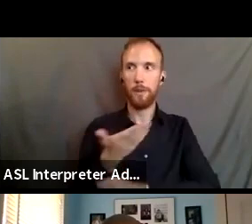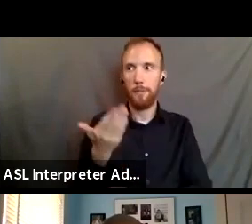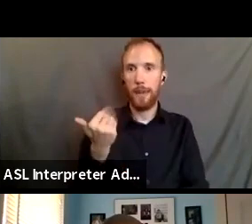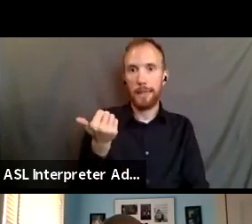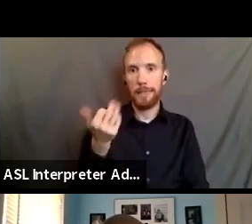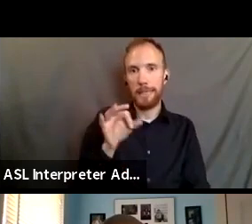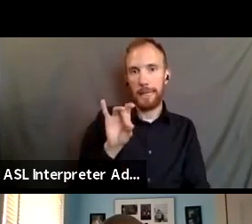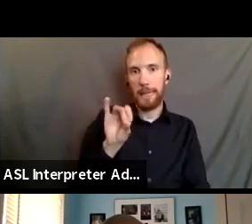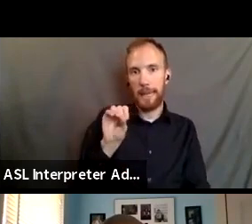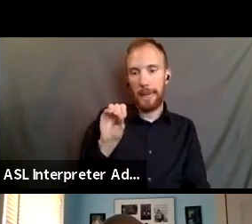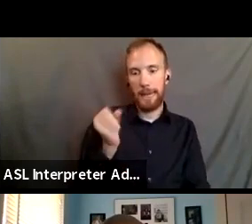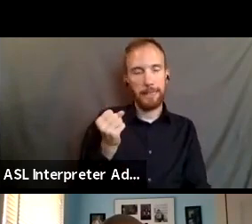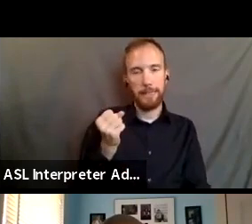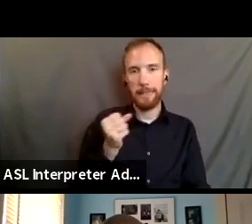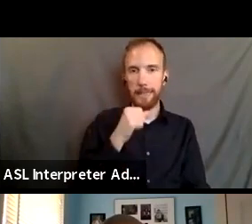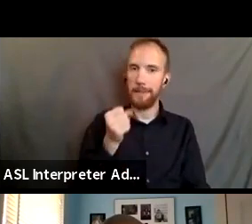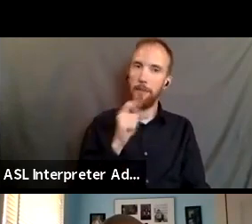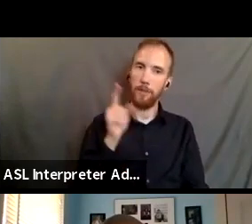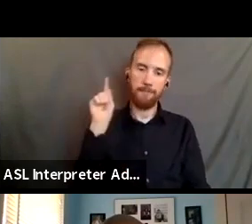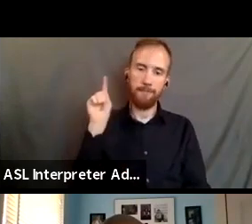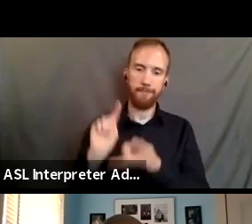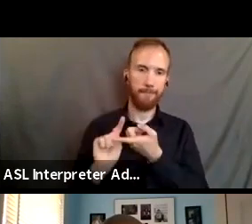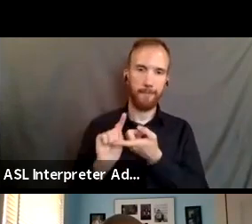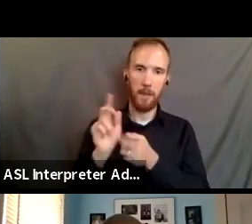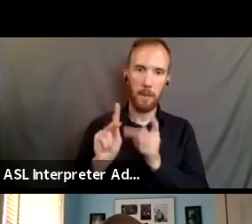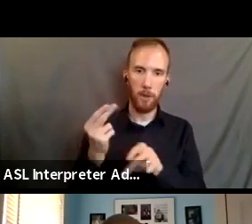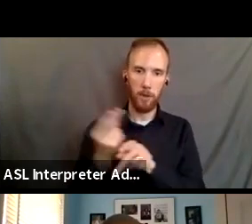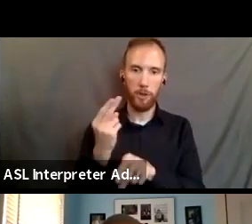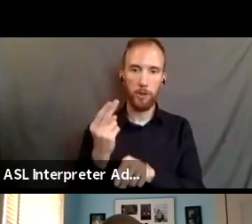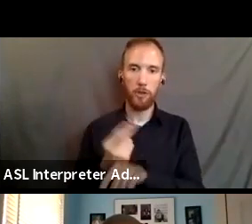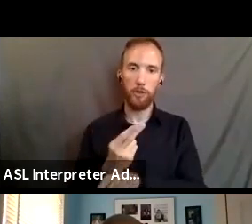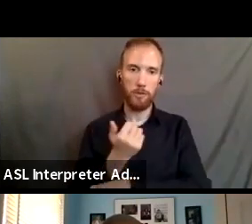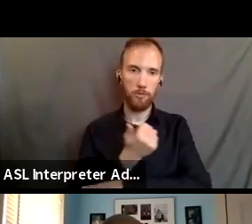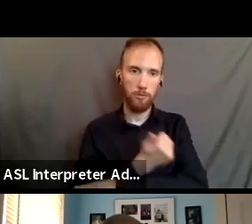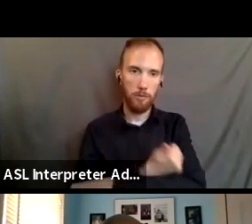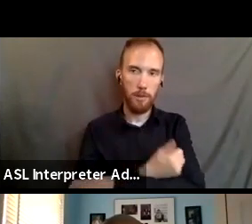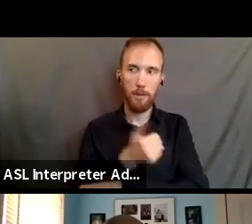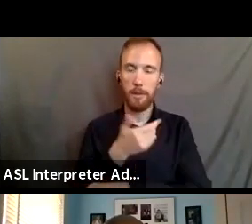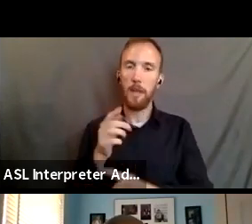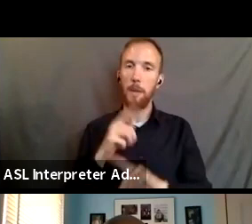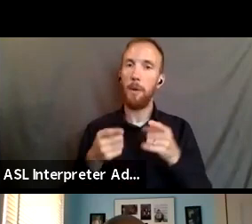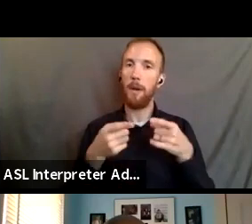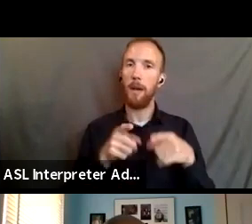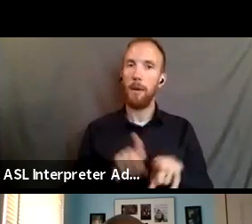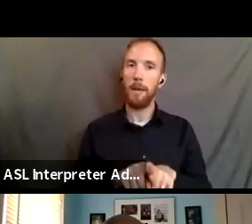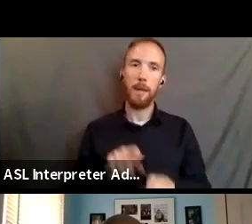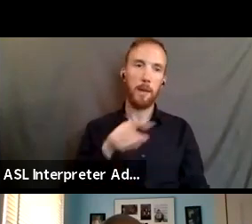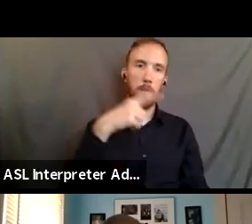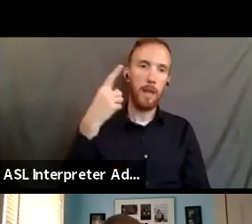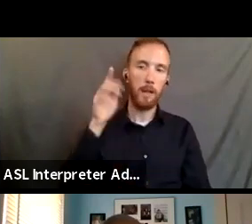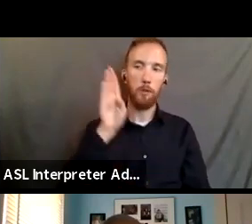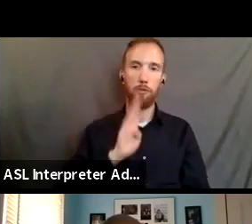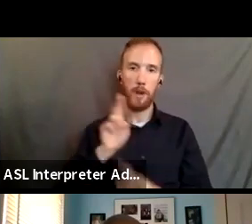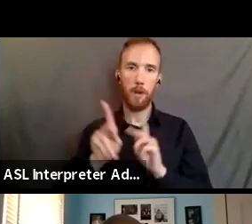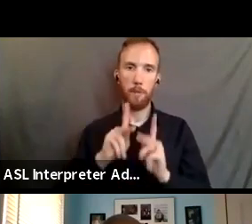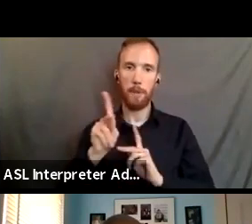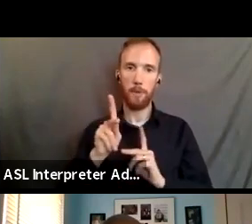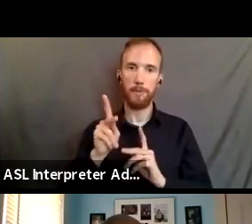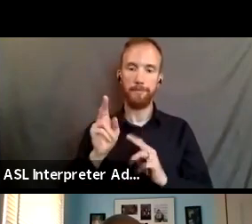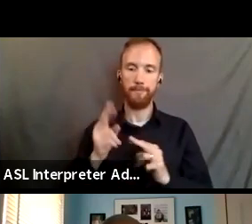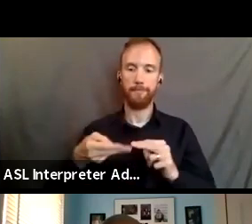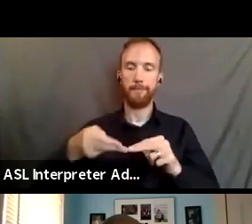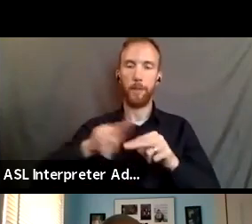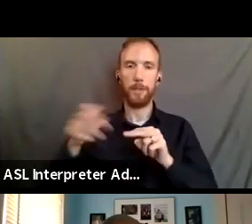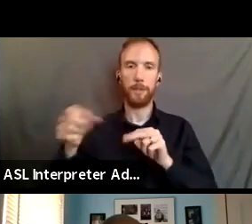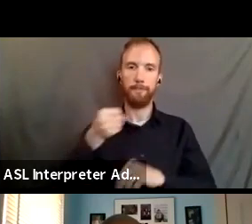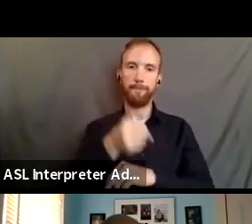profiting off the drugs but certainly led to an increase in the number of black and brown individuals incarcerated across our